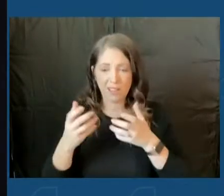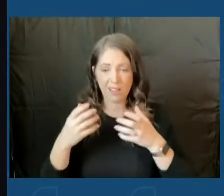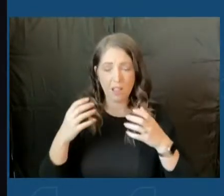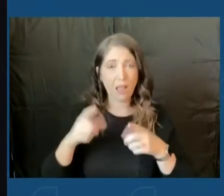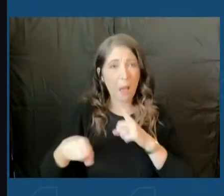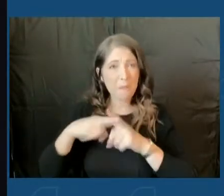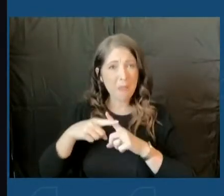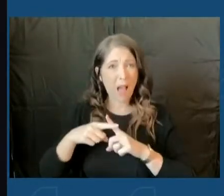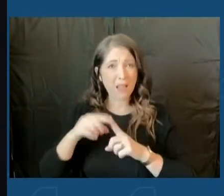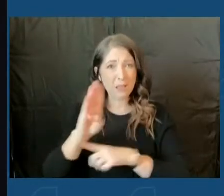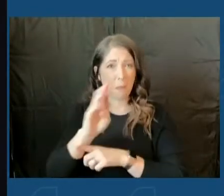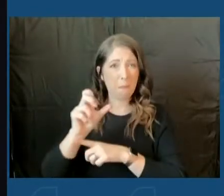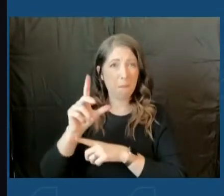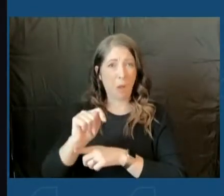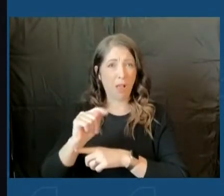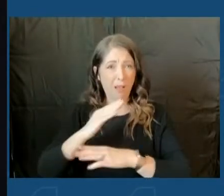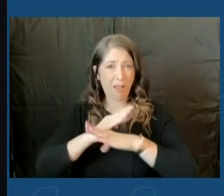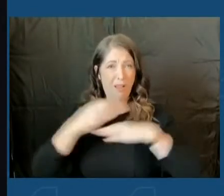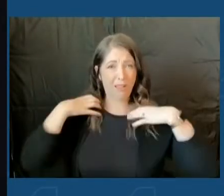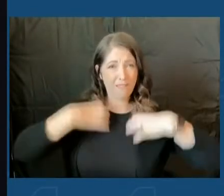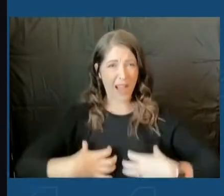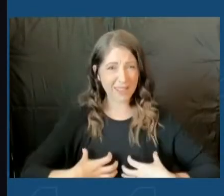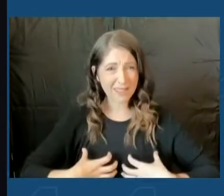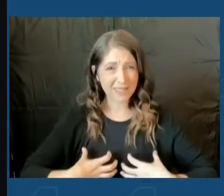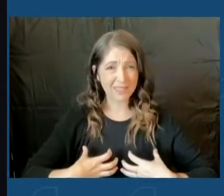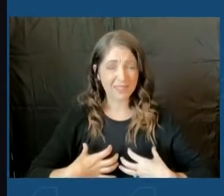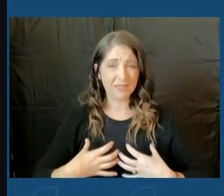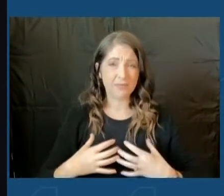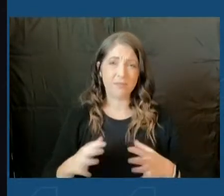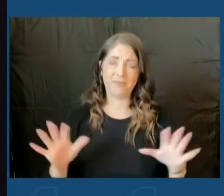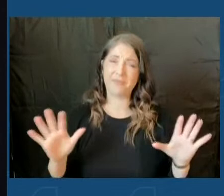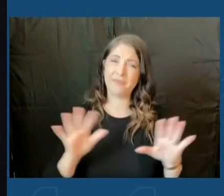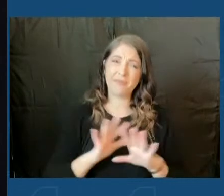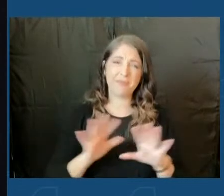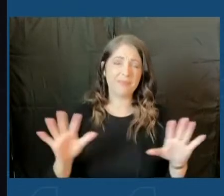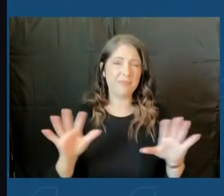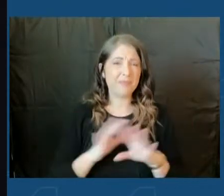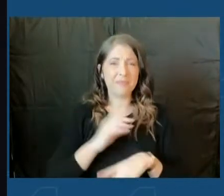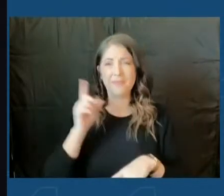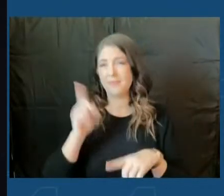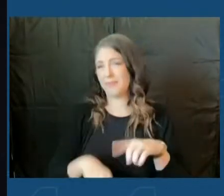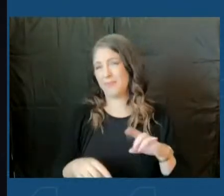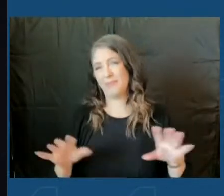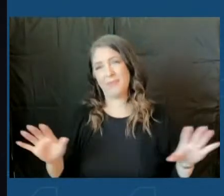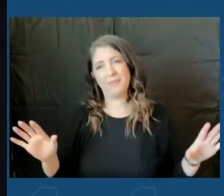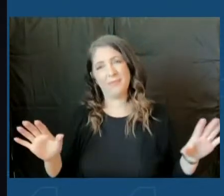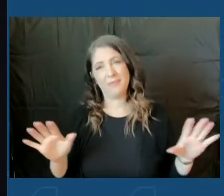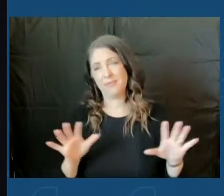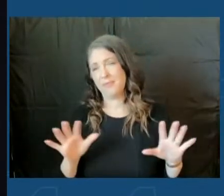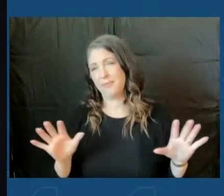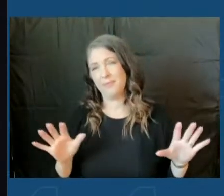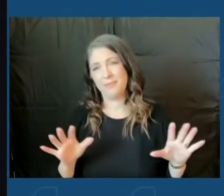vest? This cannot be where we want to